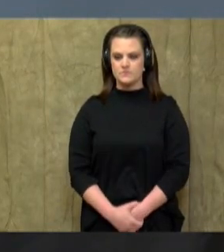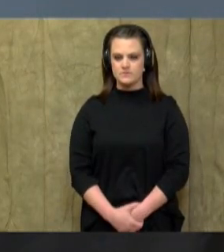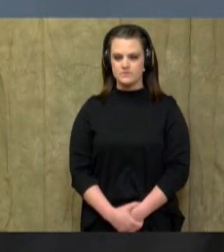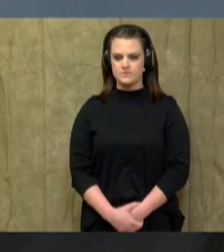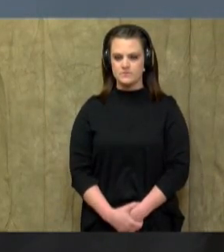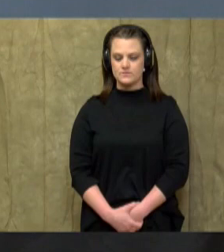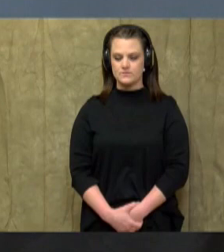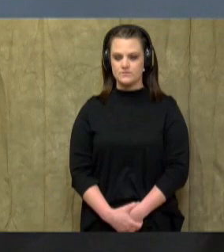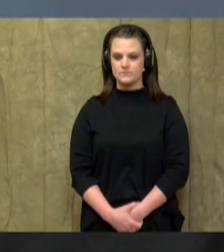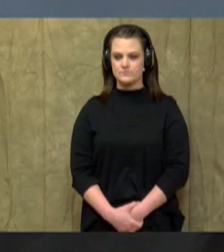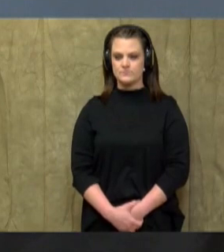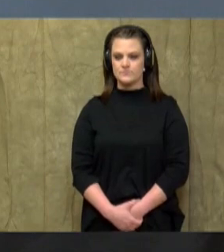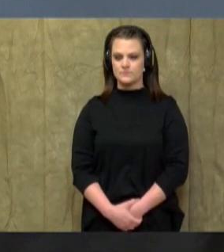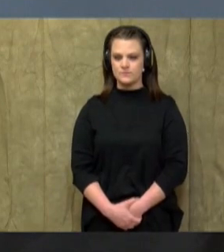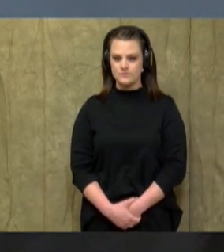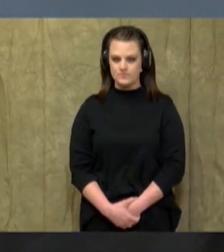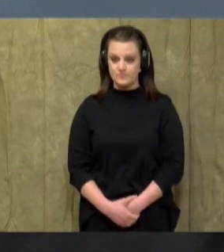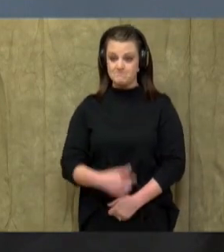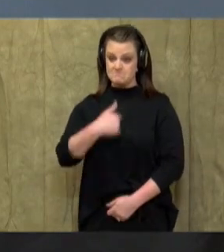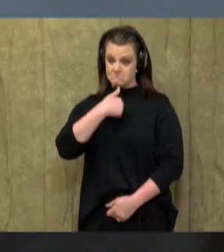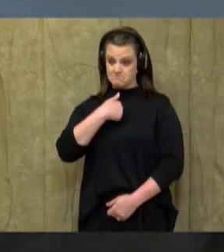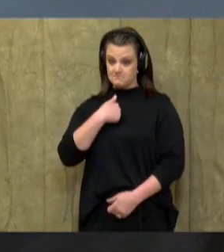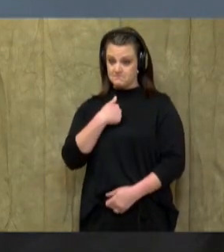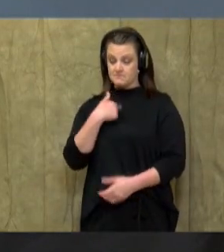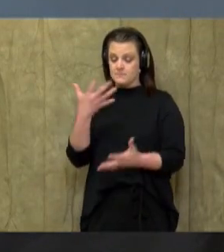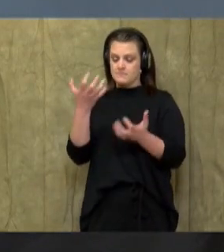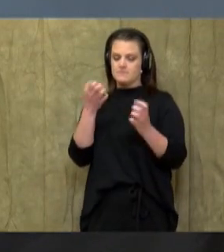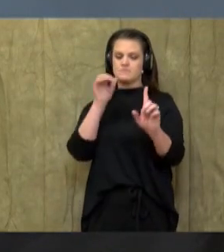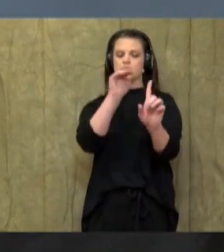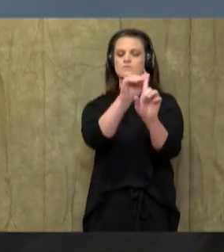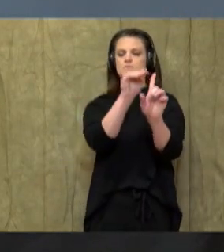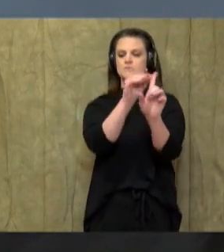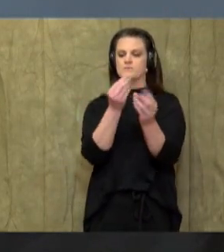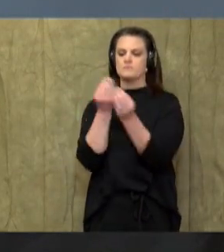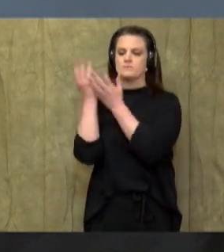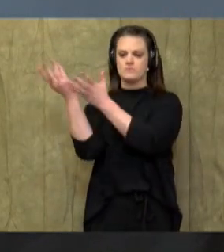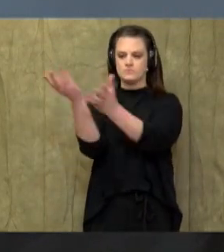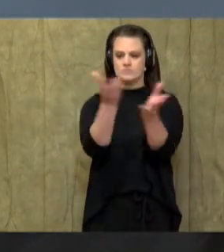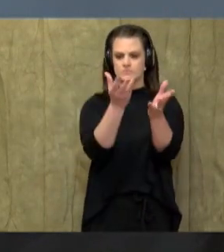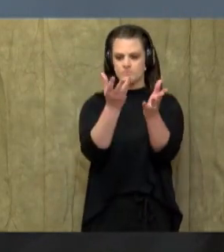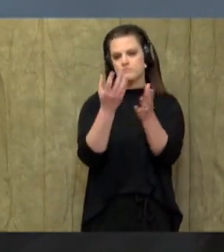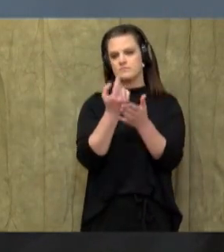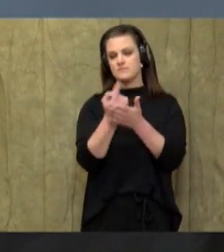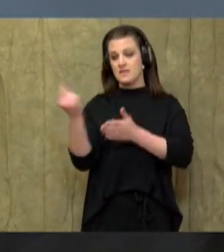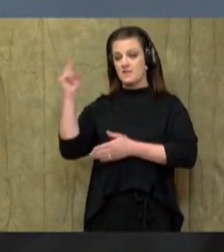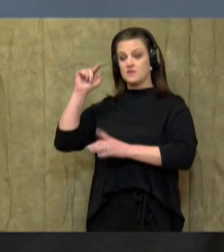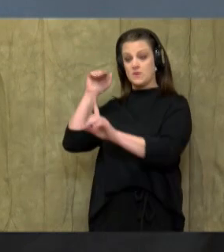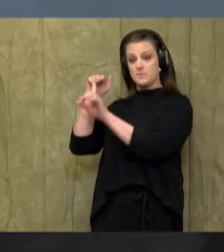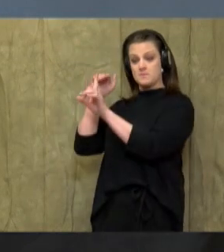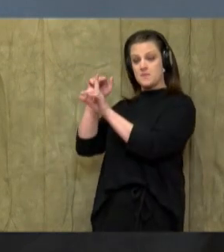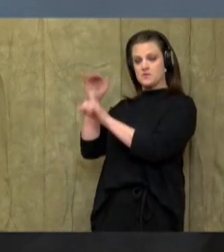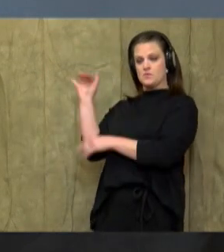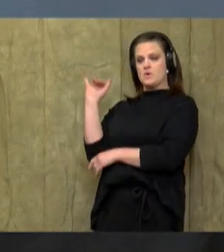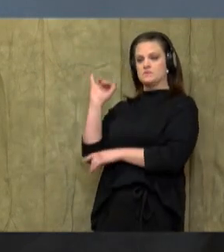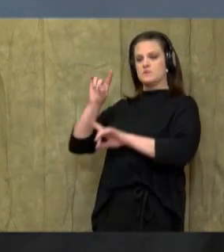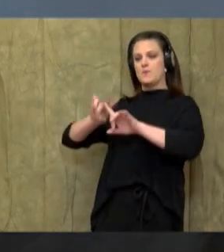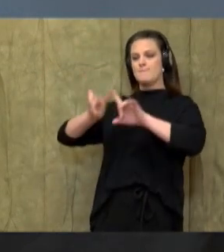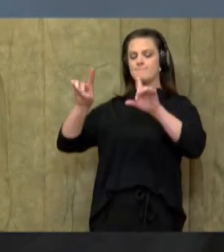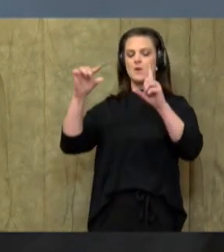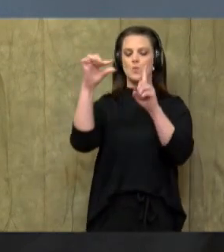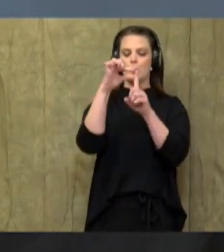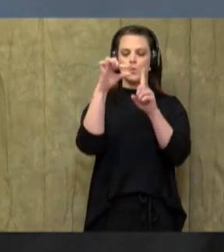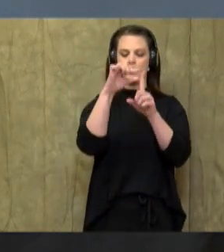I want to remind you, boys and girls, that in our standard, just like I reminded you last week, the word text